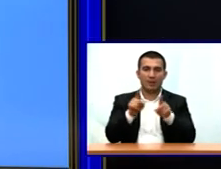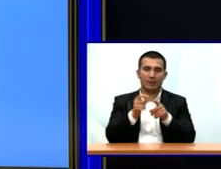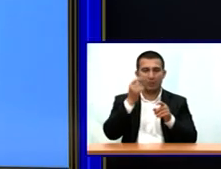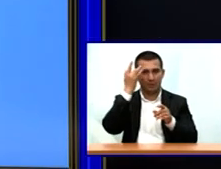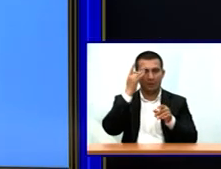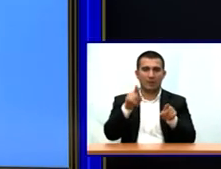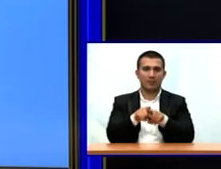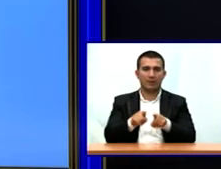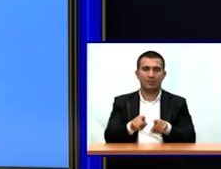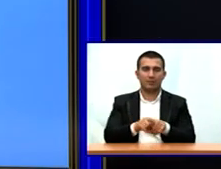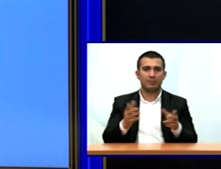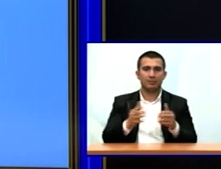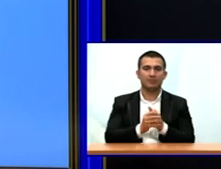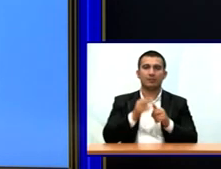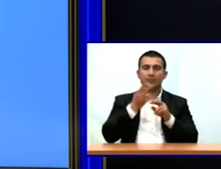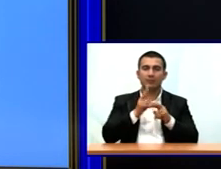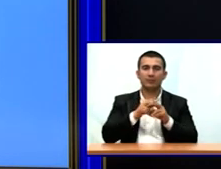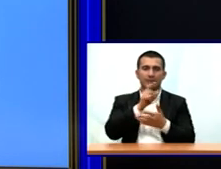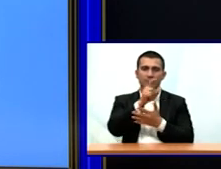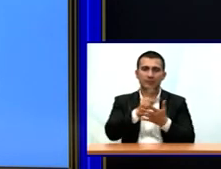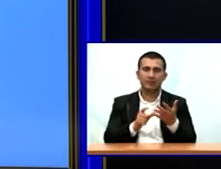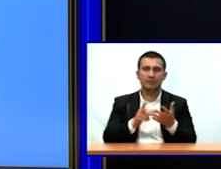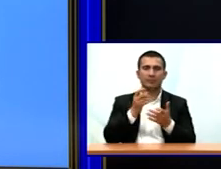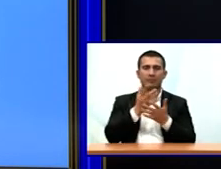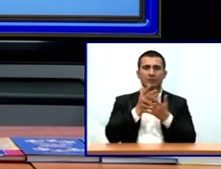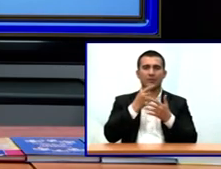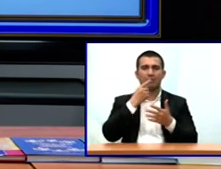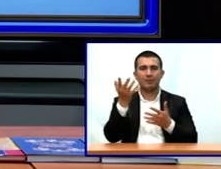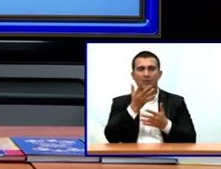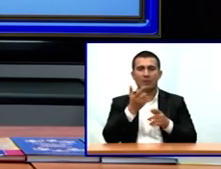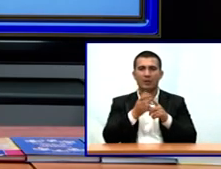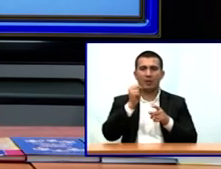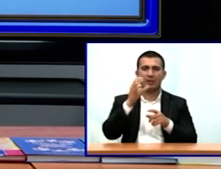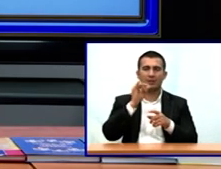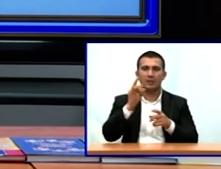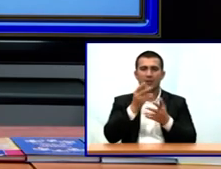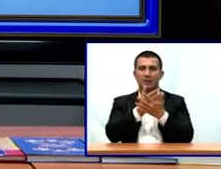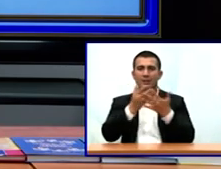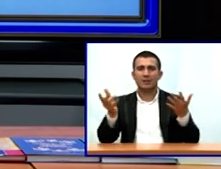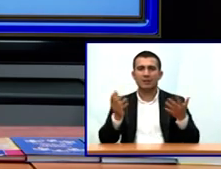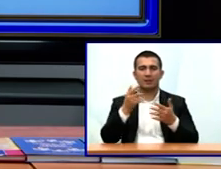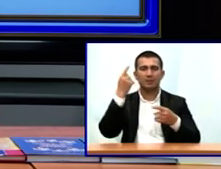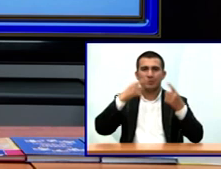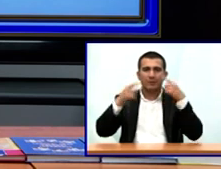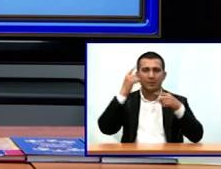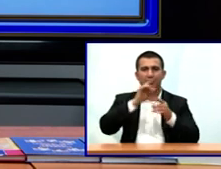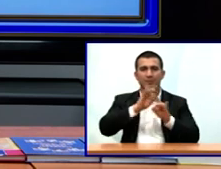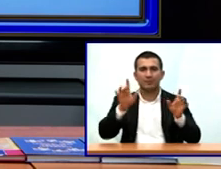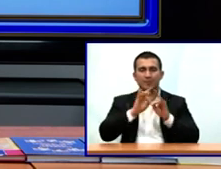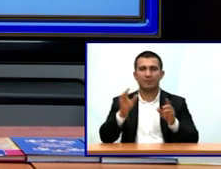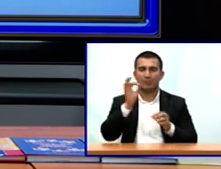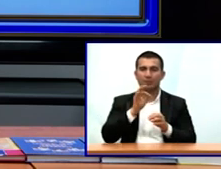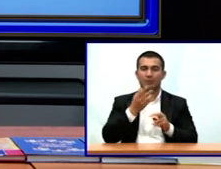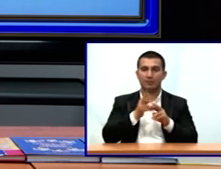Ya'ni biz o'qiydigan she'rlar, asarlar tarkibida mana shu so'zlarni